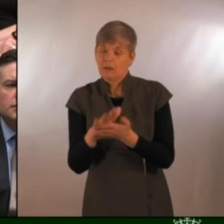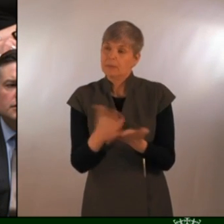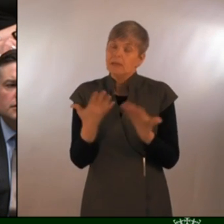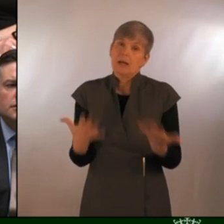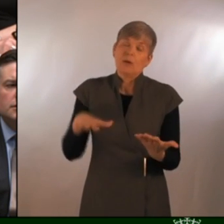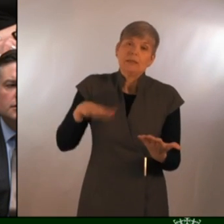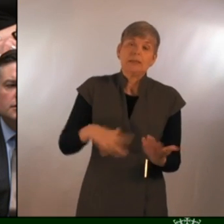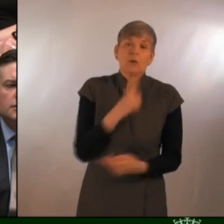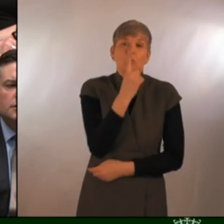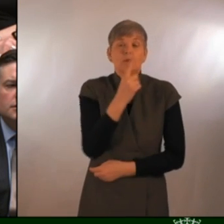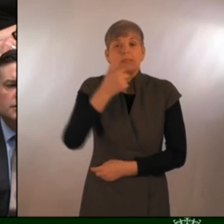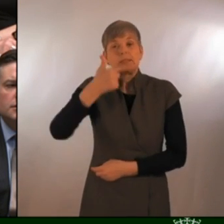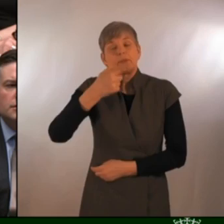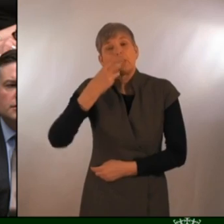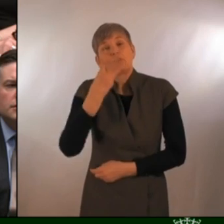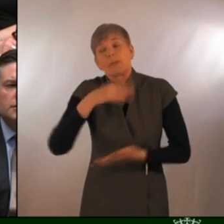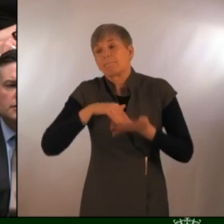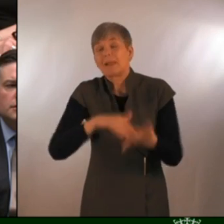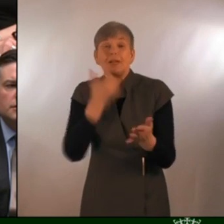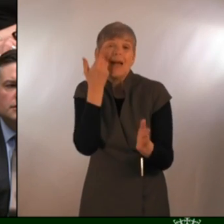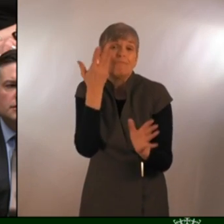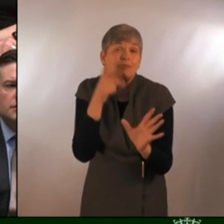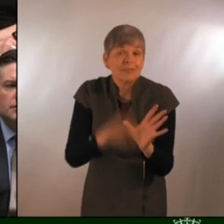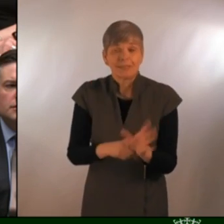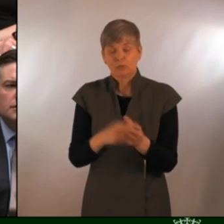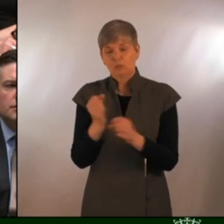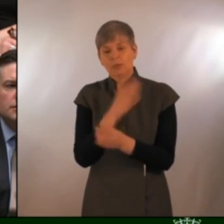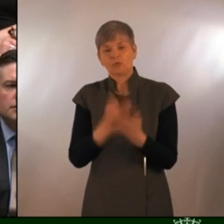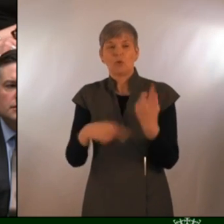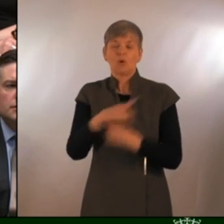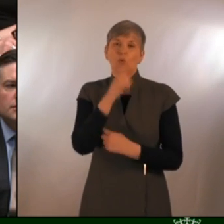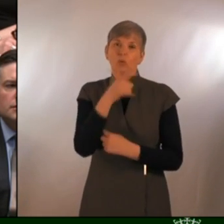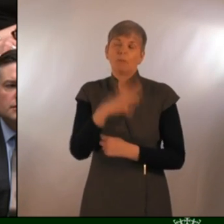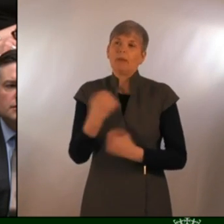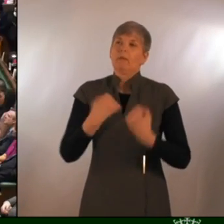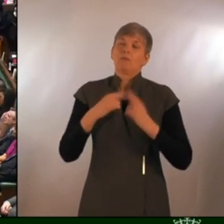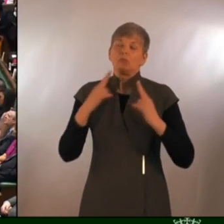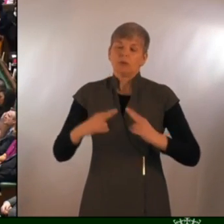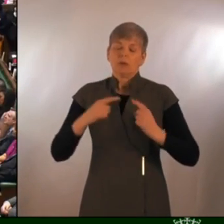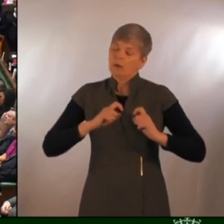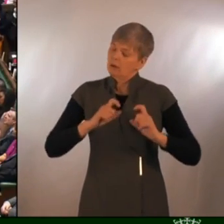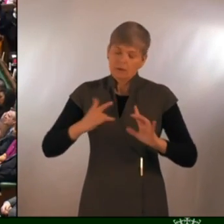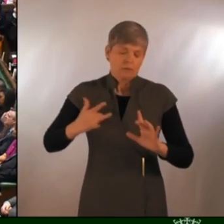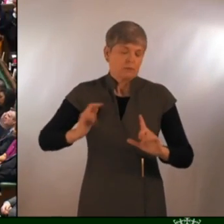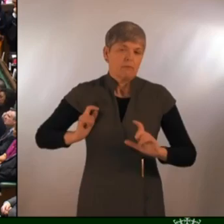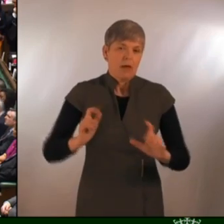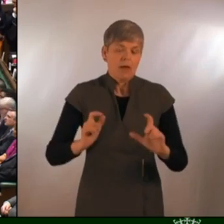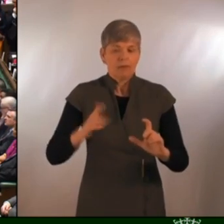million needed every year to ensure that survivors get the support they so desperately need? Prime